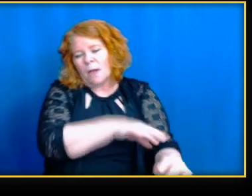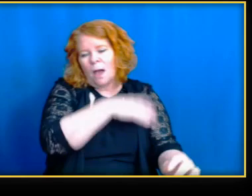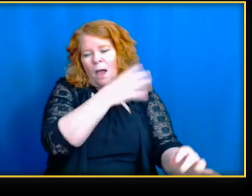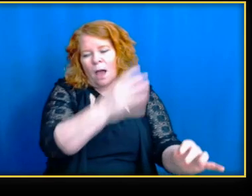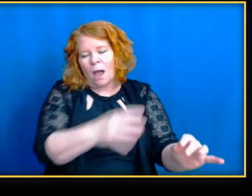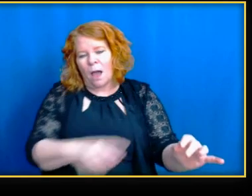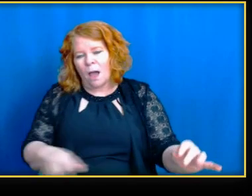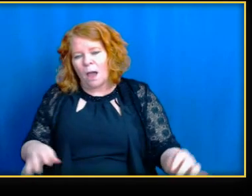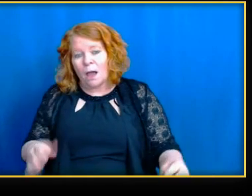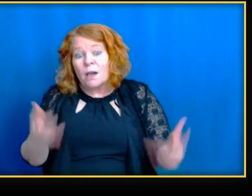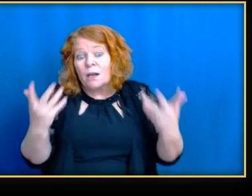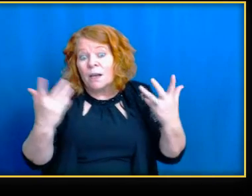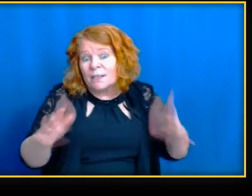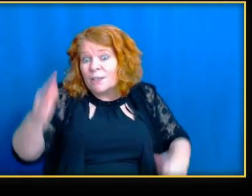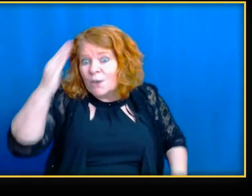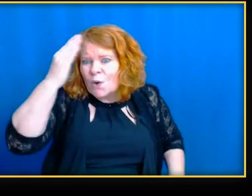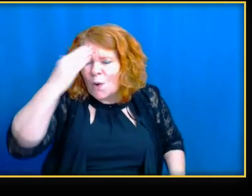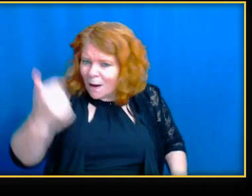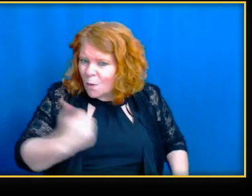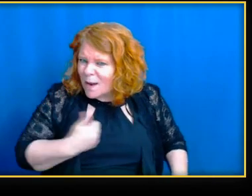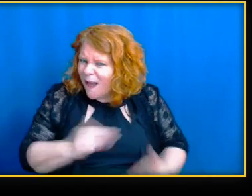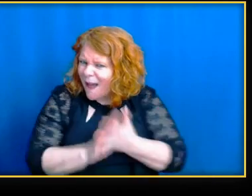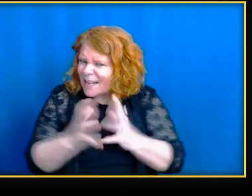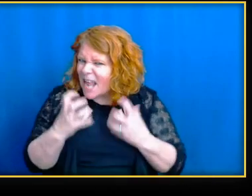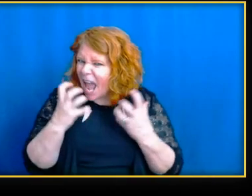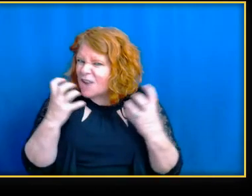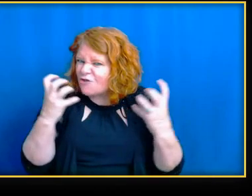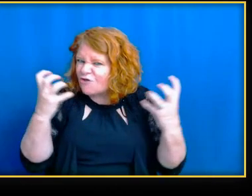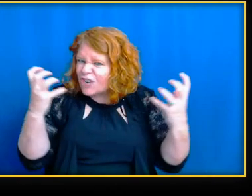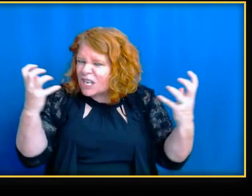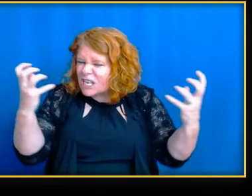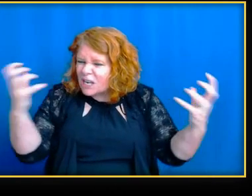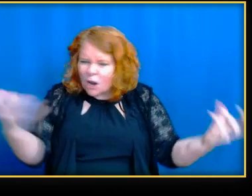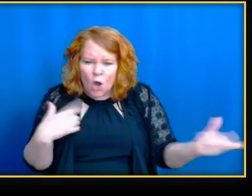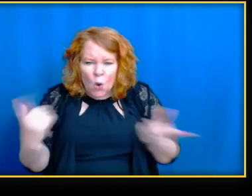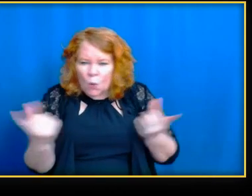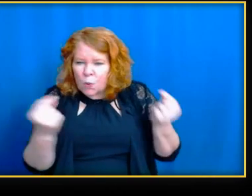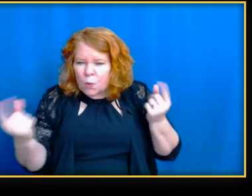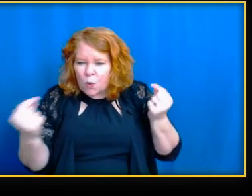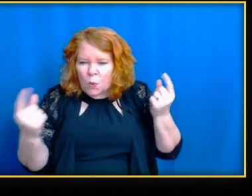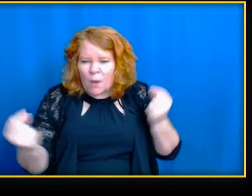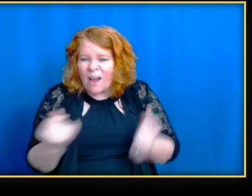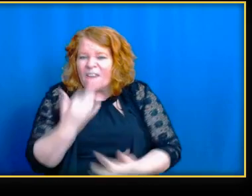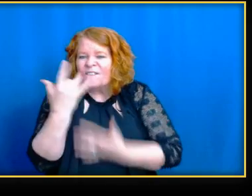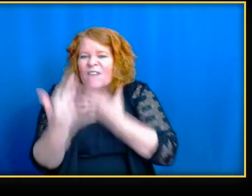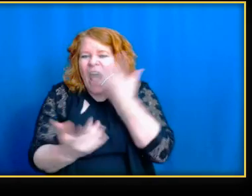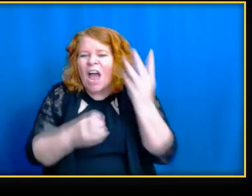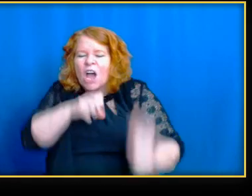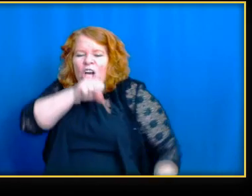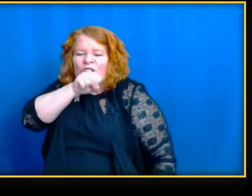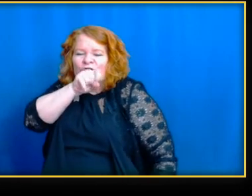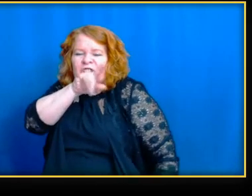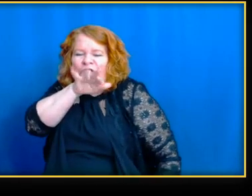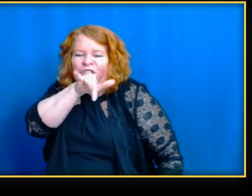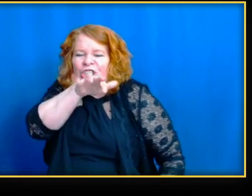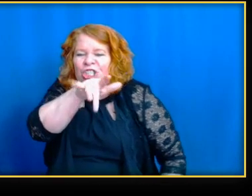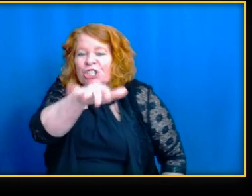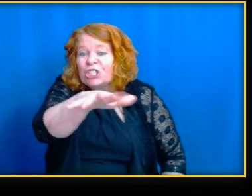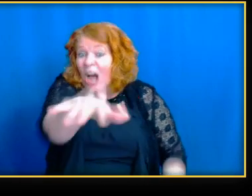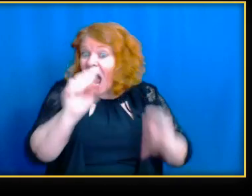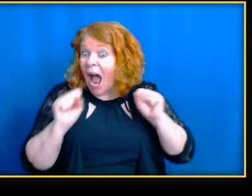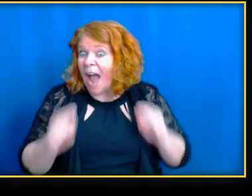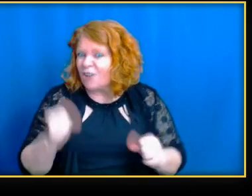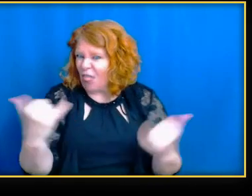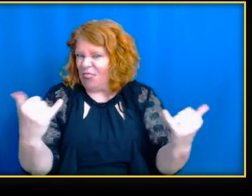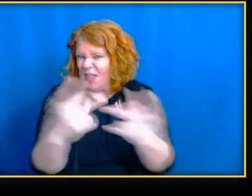Did you know that when I get angry, I breathe fire, I could burn this place down.